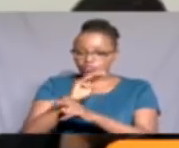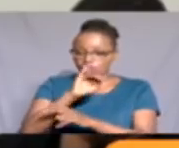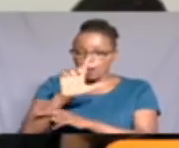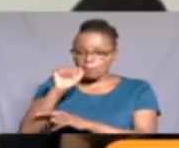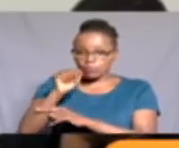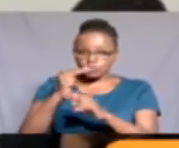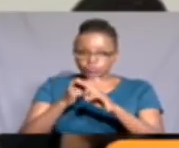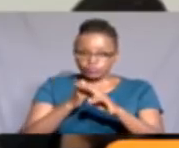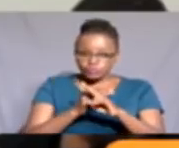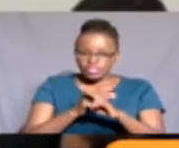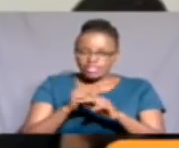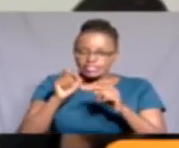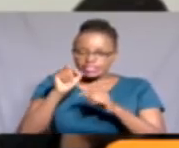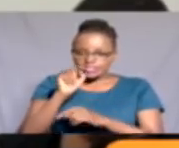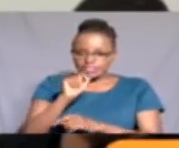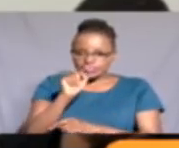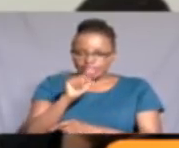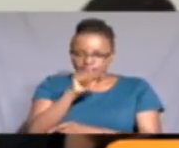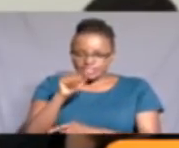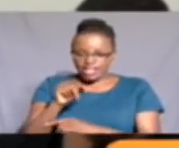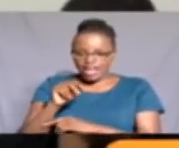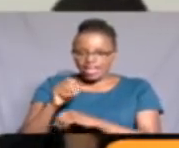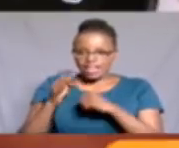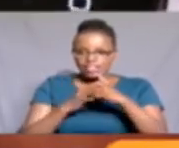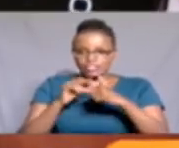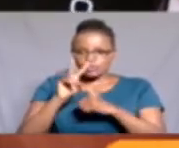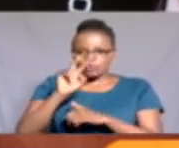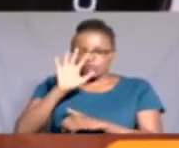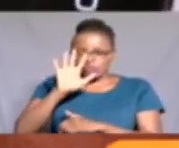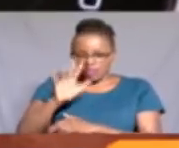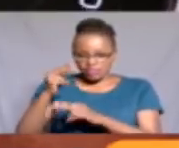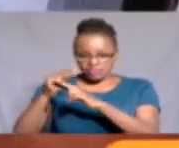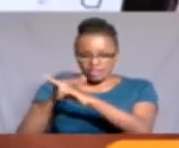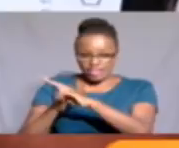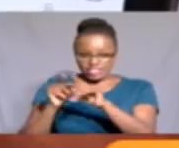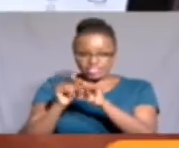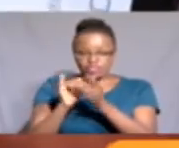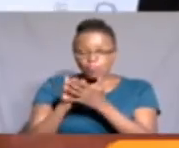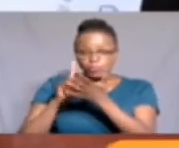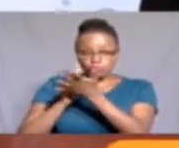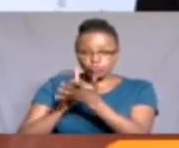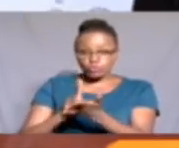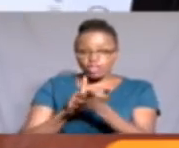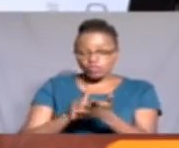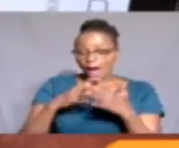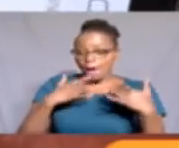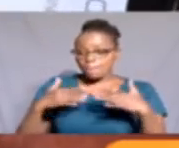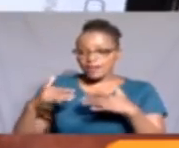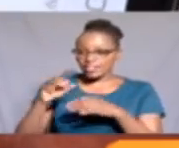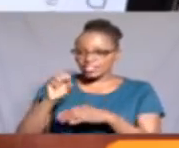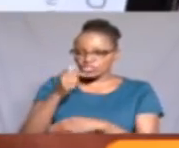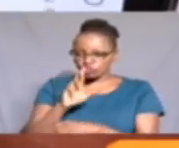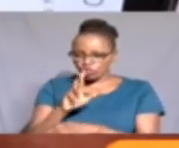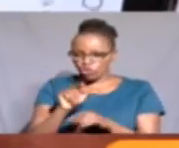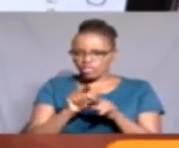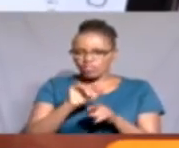dial *825#. You can also download apps on the Play Store, on the iOS,